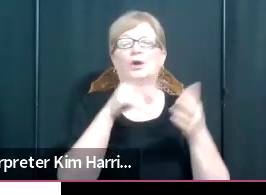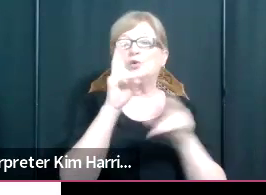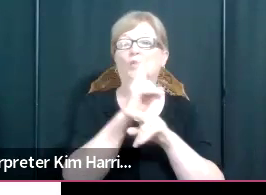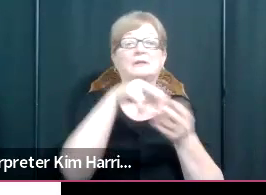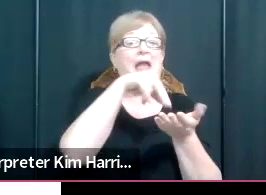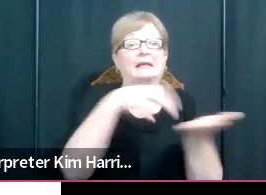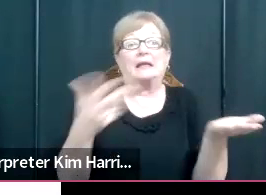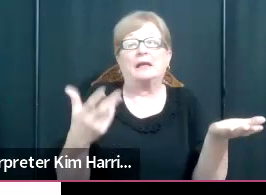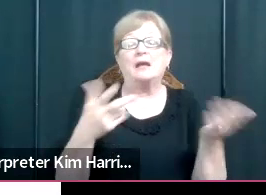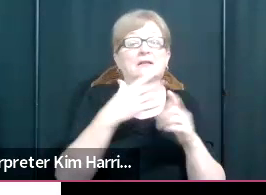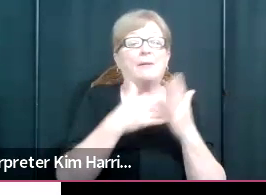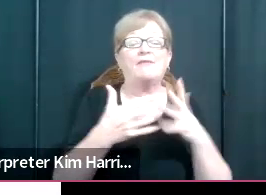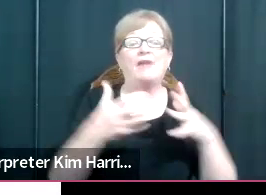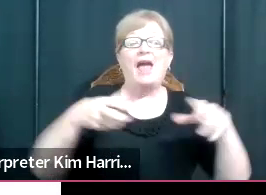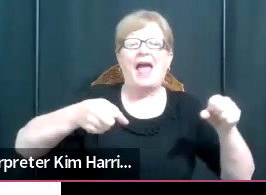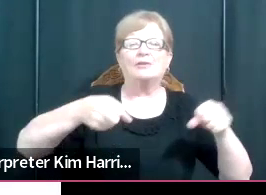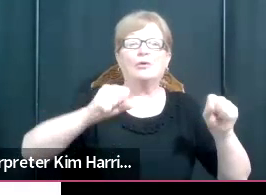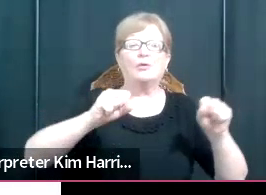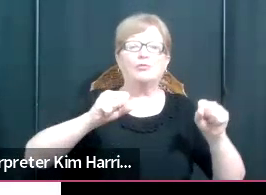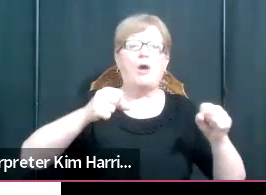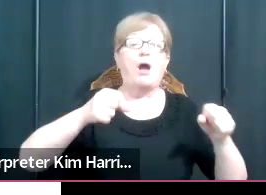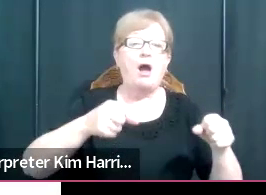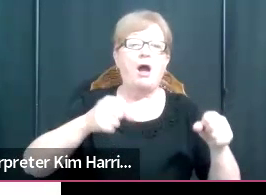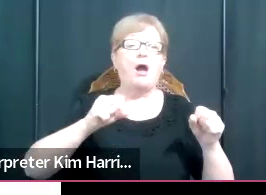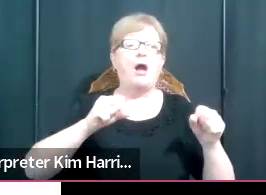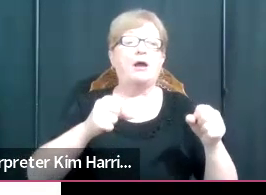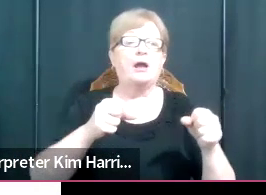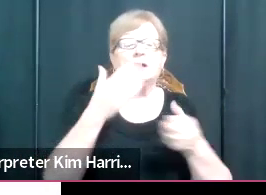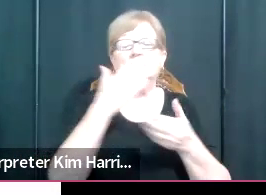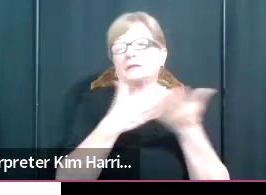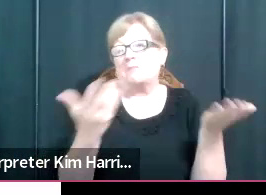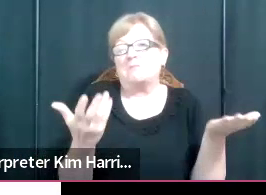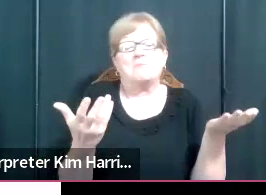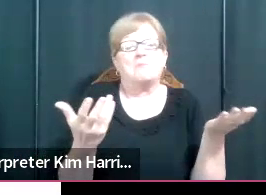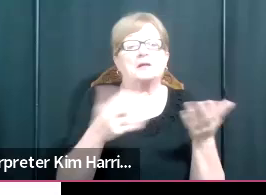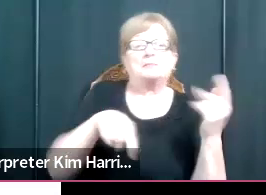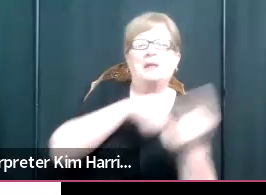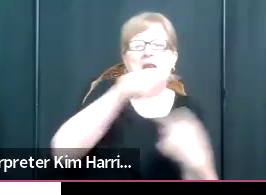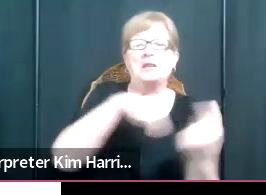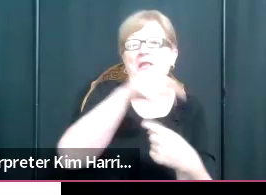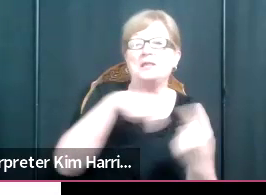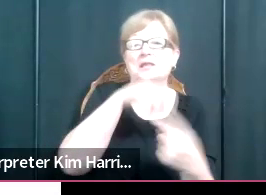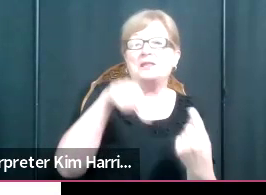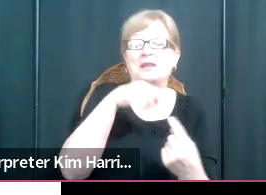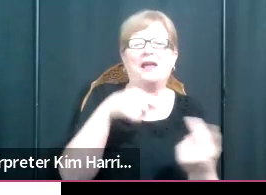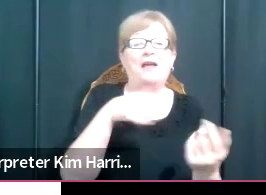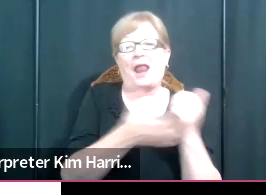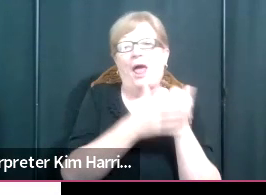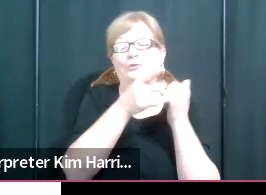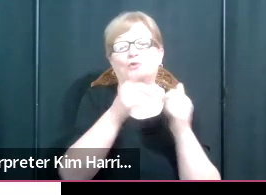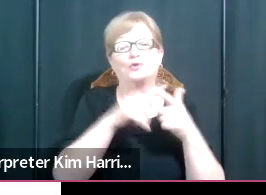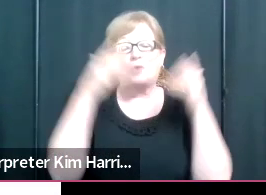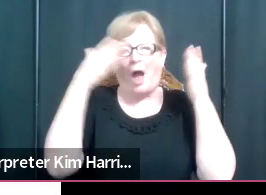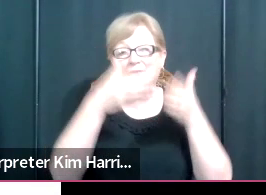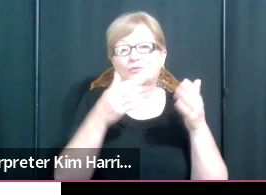it has handles on it and can rock. And we have some that spins, if that helps you to concentrate